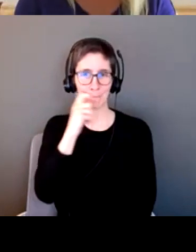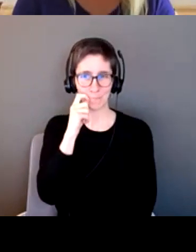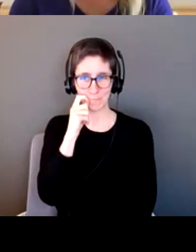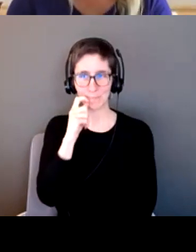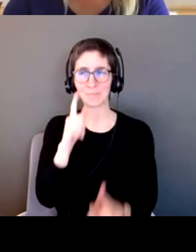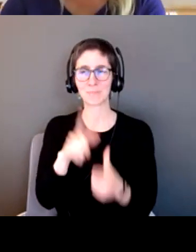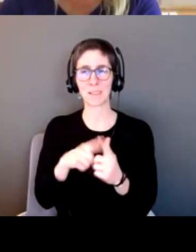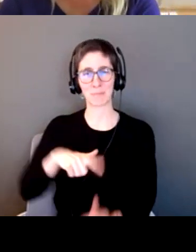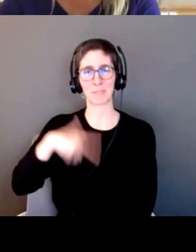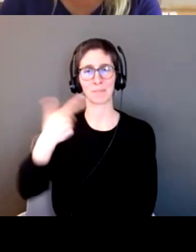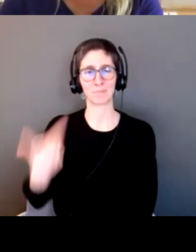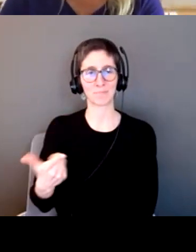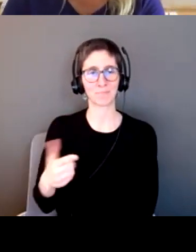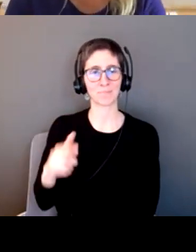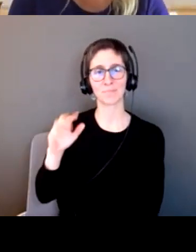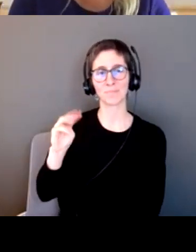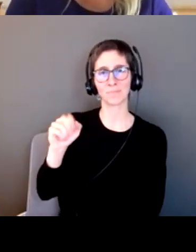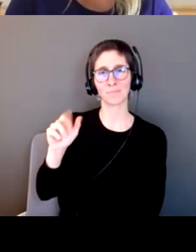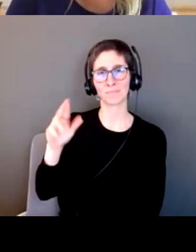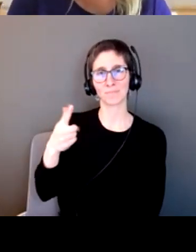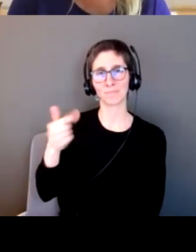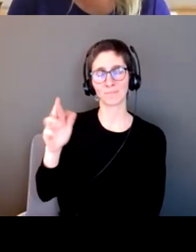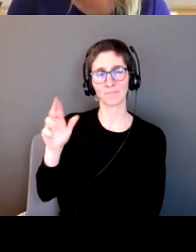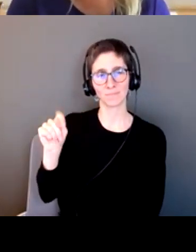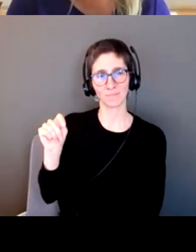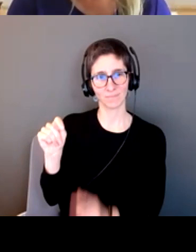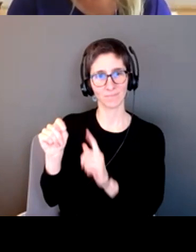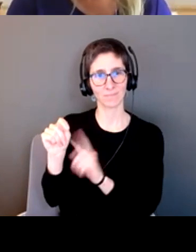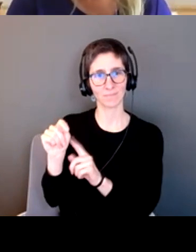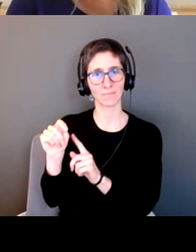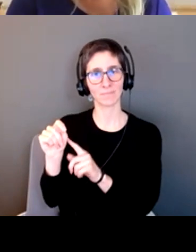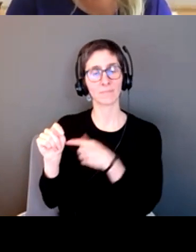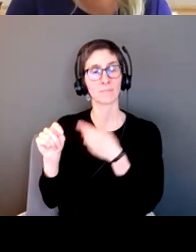That's great. Thanks so much, Lisa. And so Tiffaney, I'll come to you.